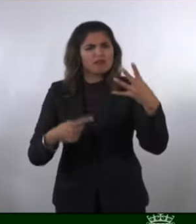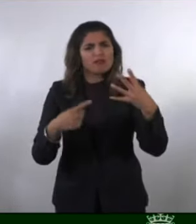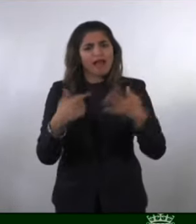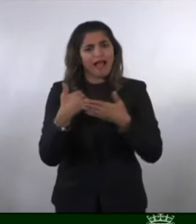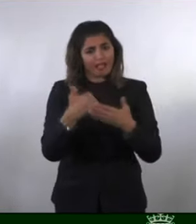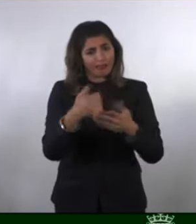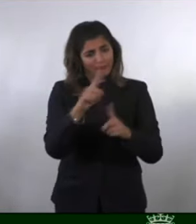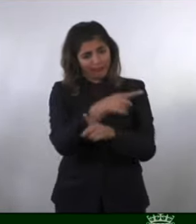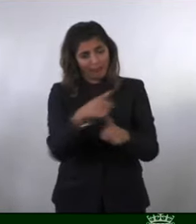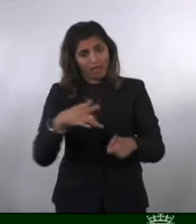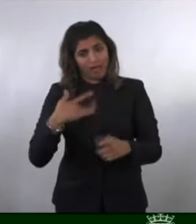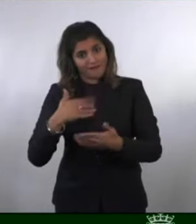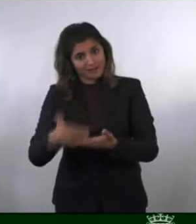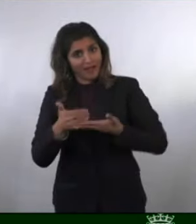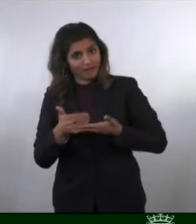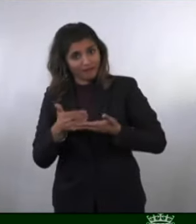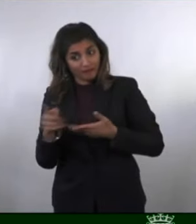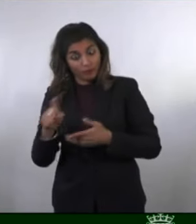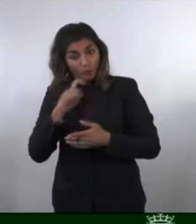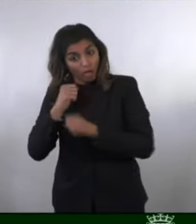made that commitment?